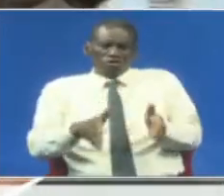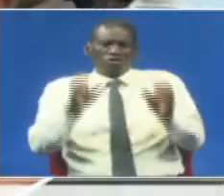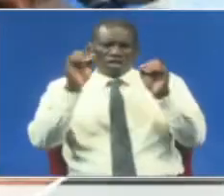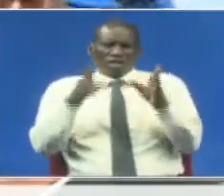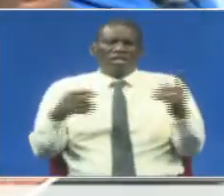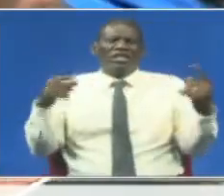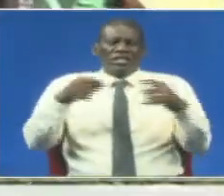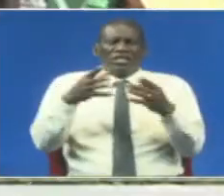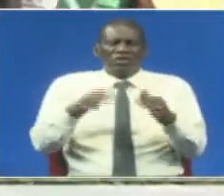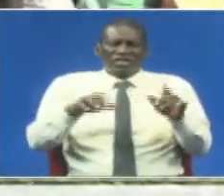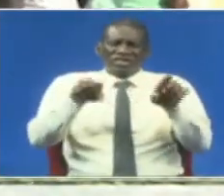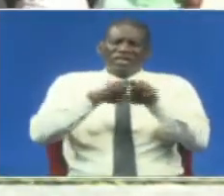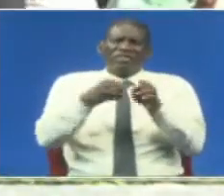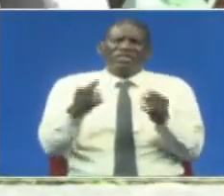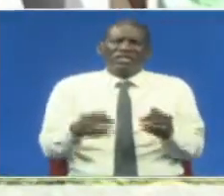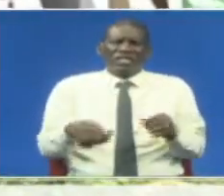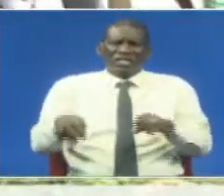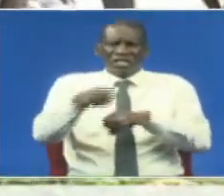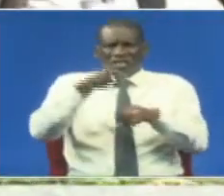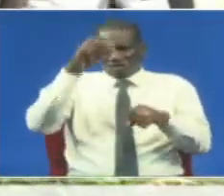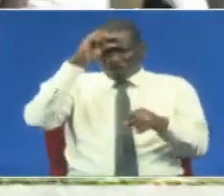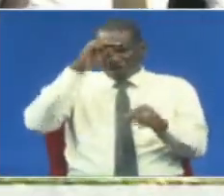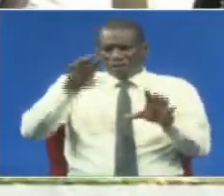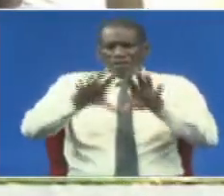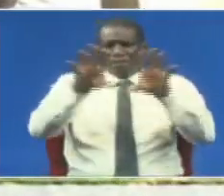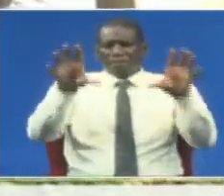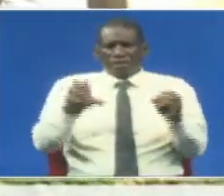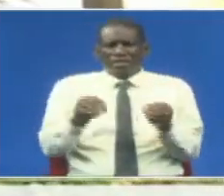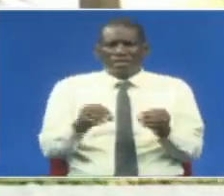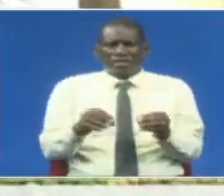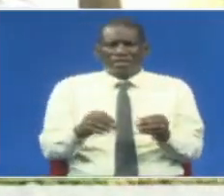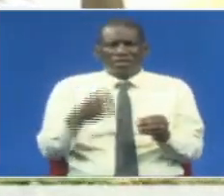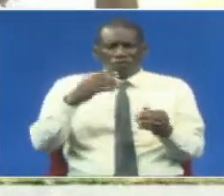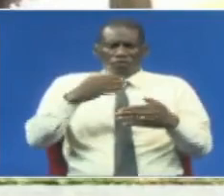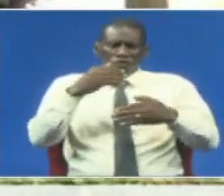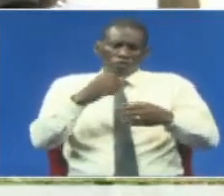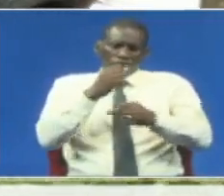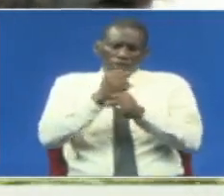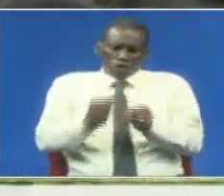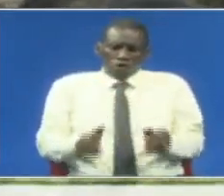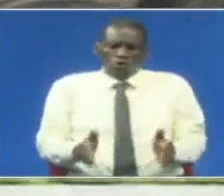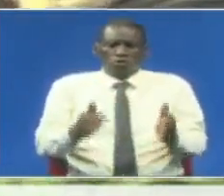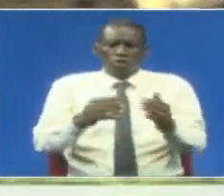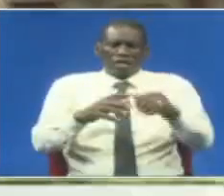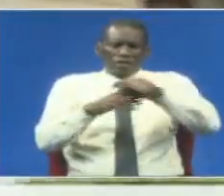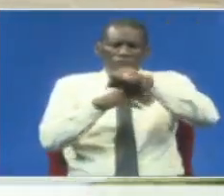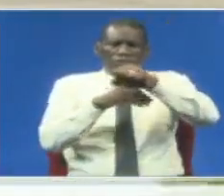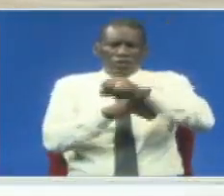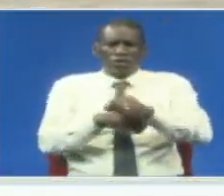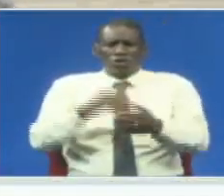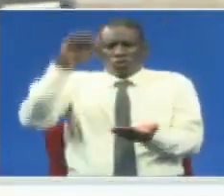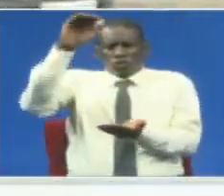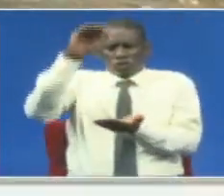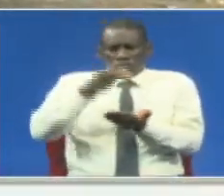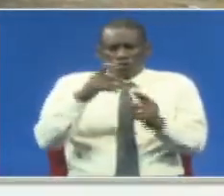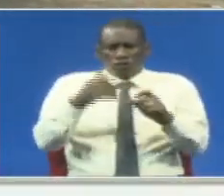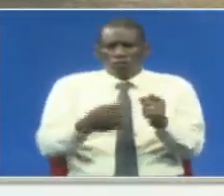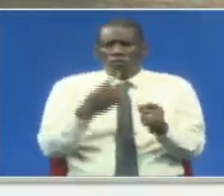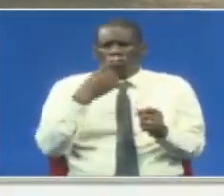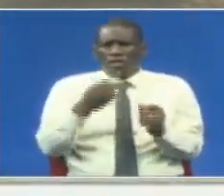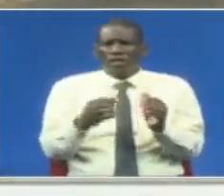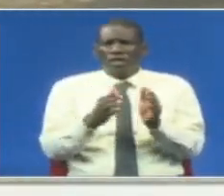iko hivi hivi. The national government budget allocation towards construction of roads and bridges was slashed from